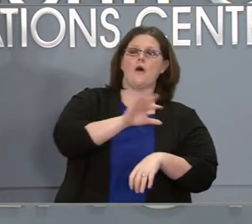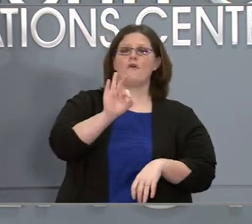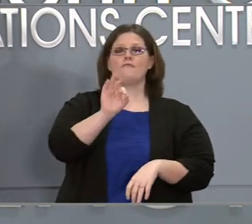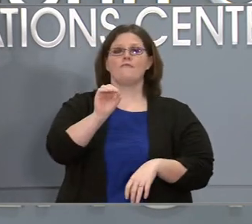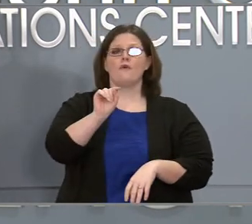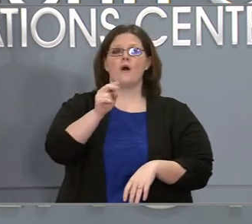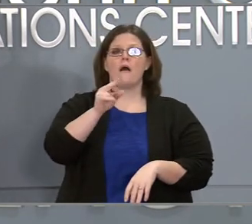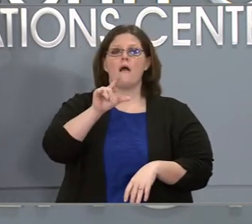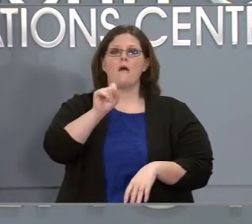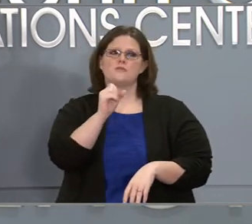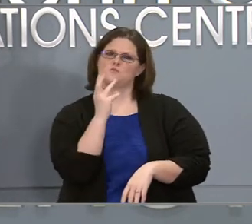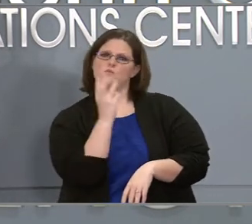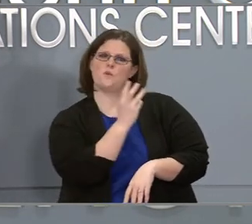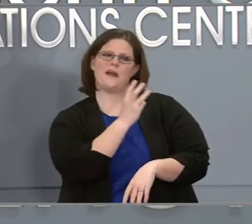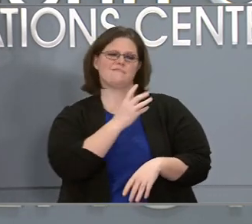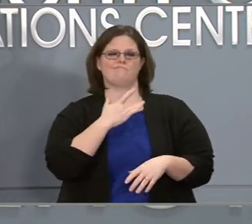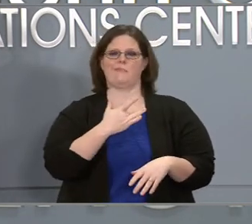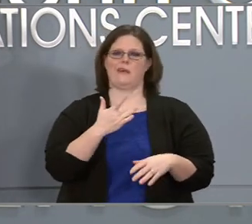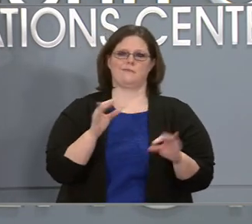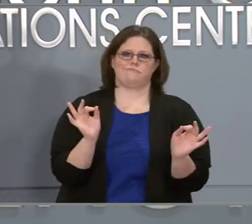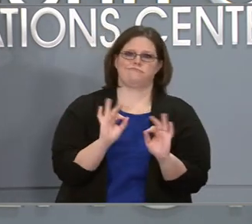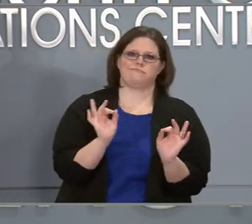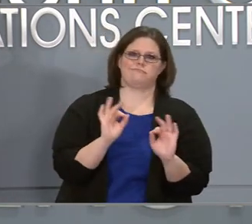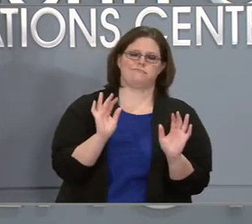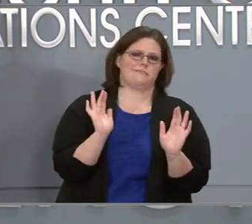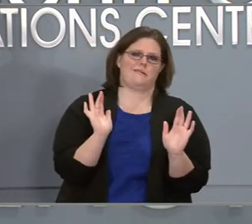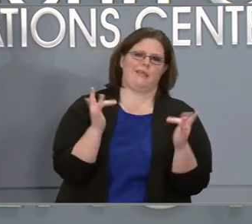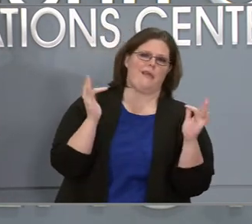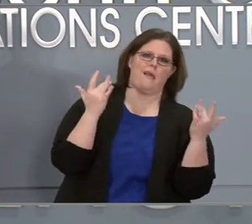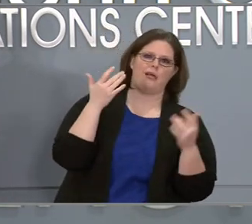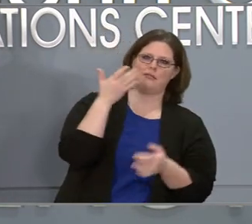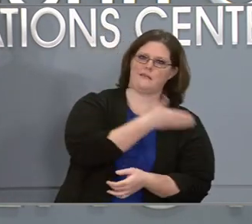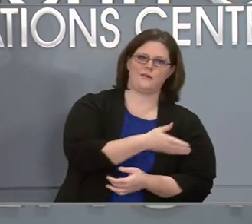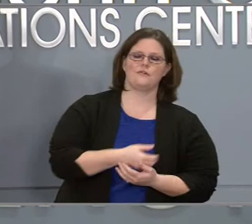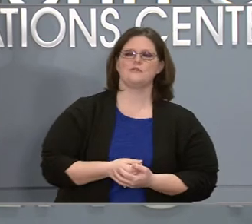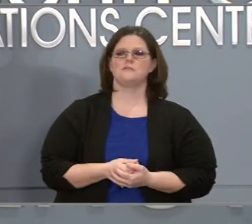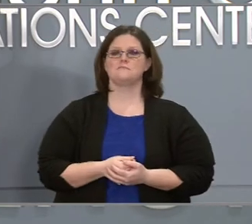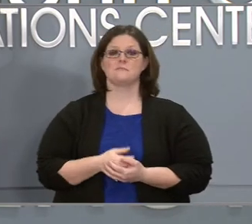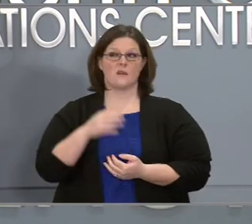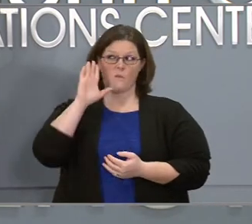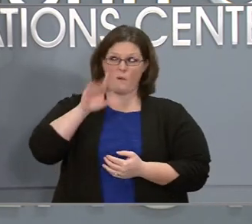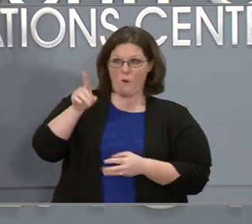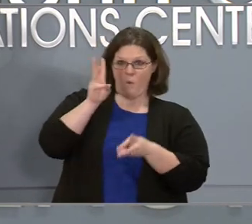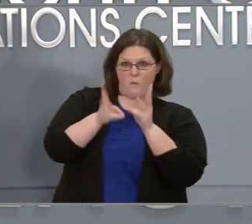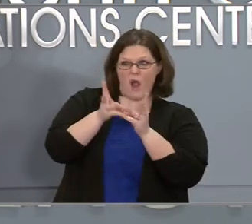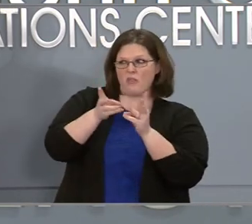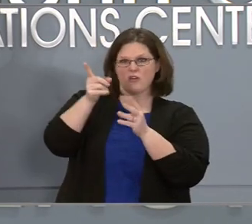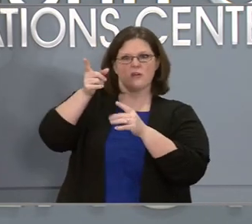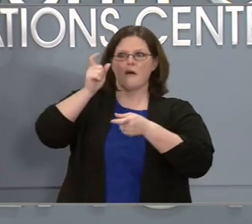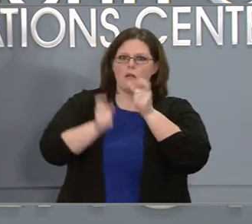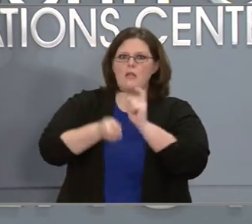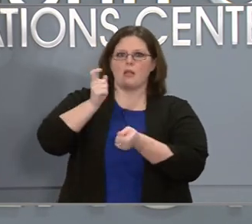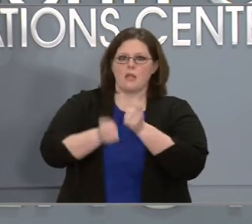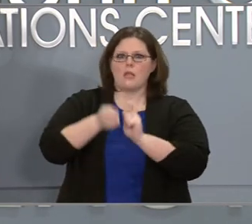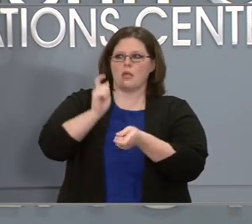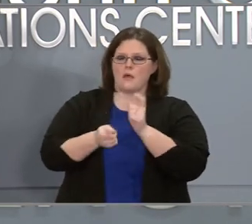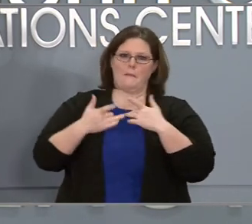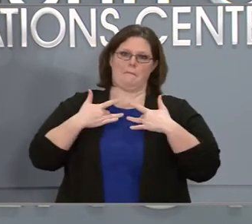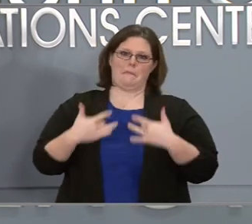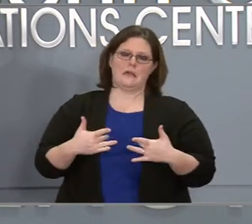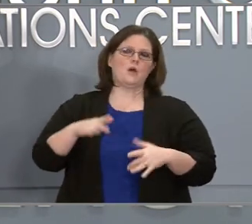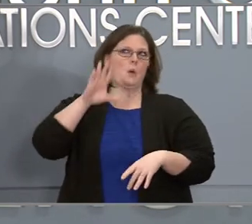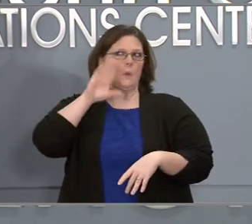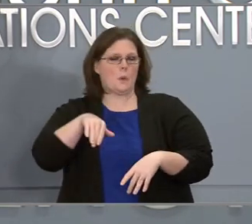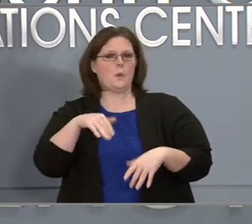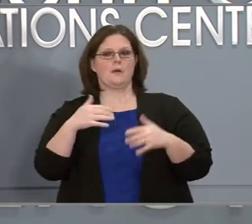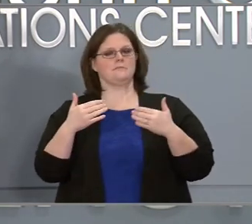if any. And while we know the forecast has changed in the past few hours and may continue to change, now is the time